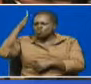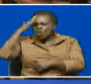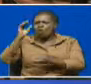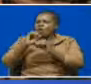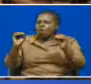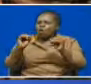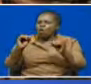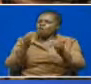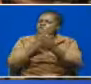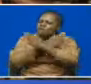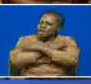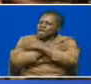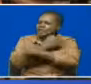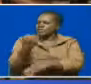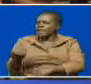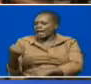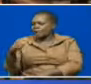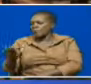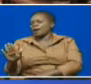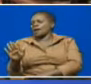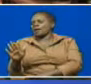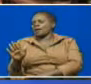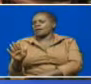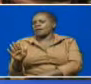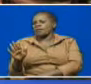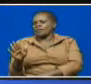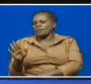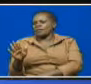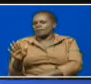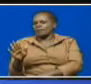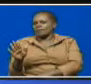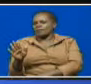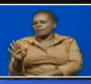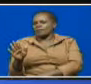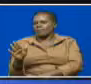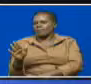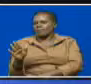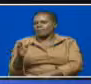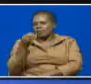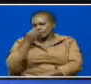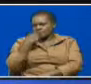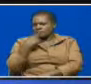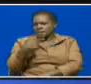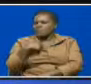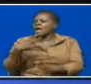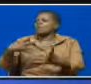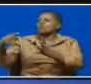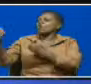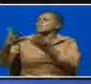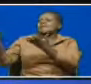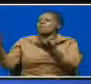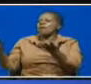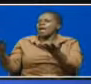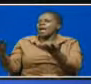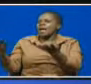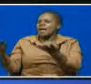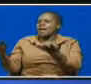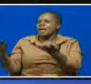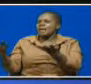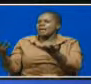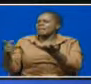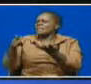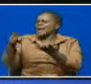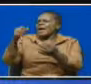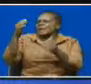you have no idea who are your kids' friends. The peers that they going. Yes, and they tell you I'm going somewhere. What does that person